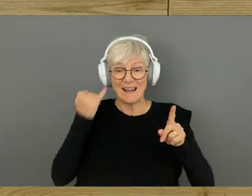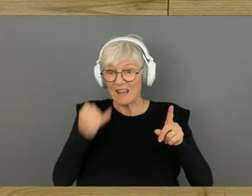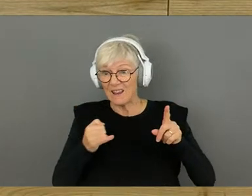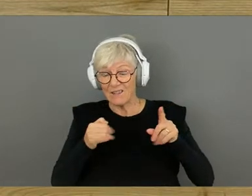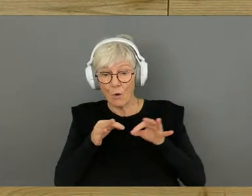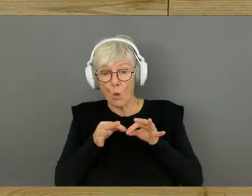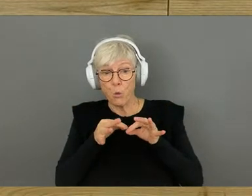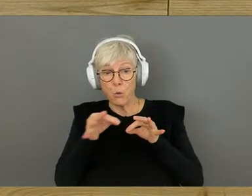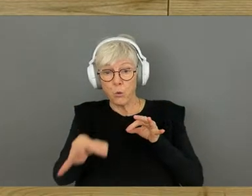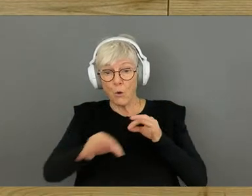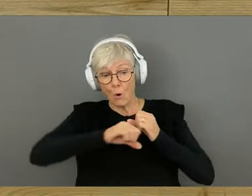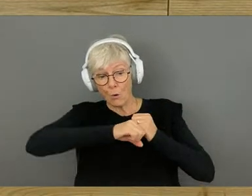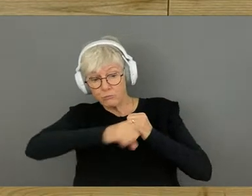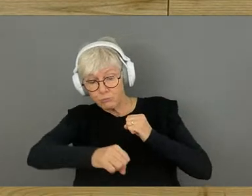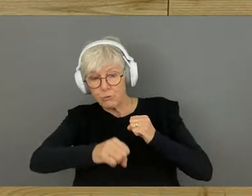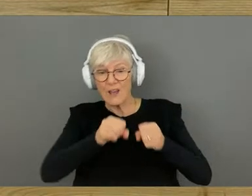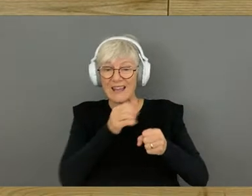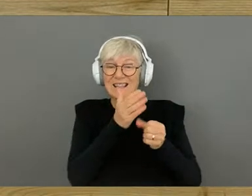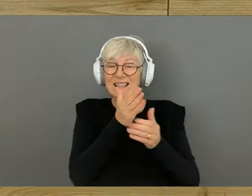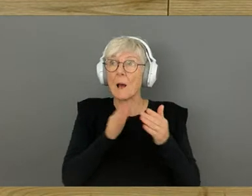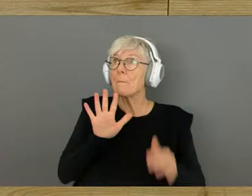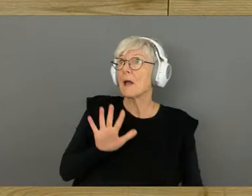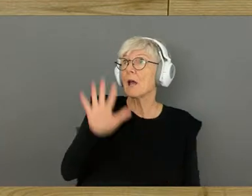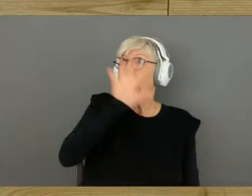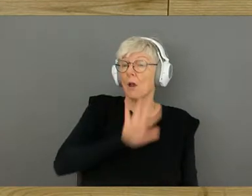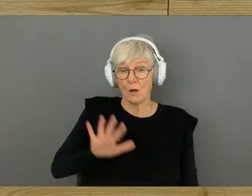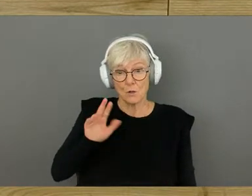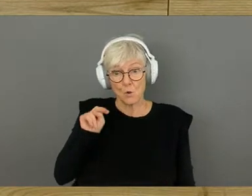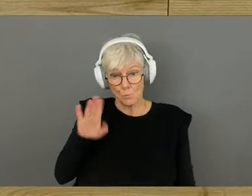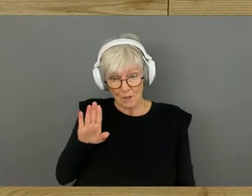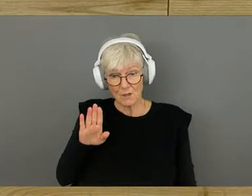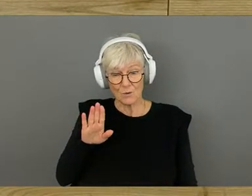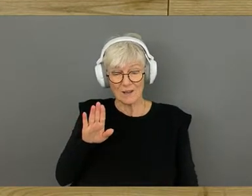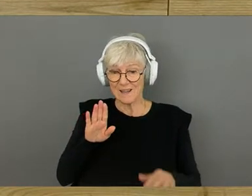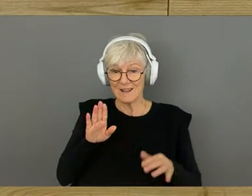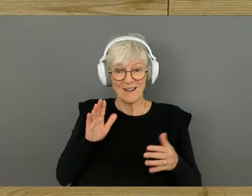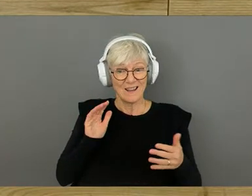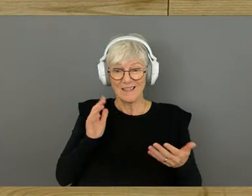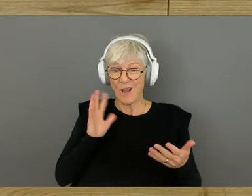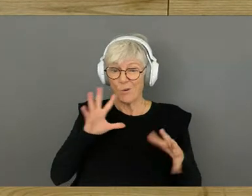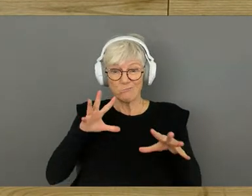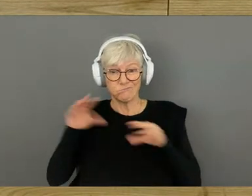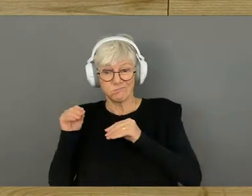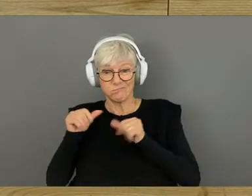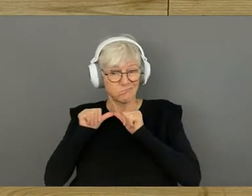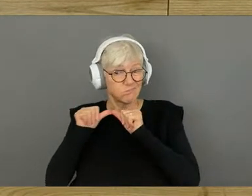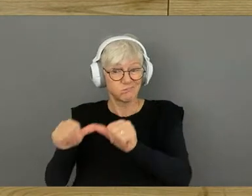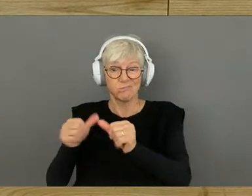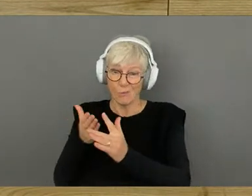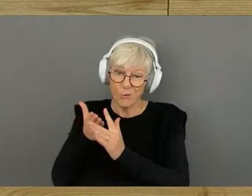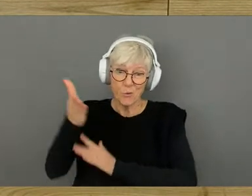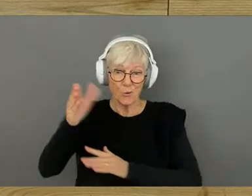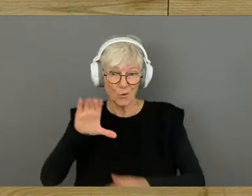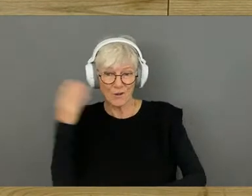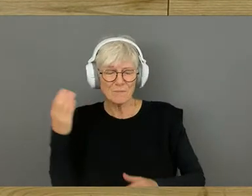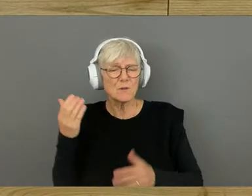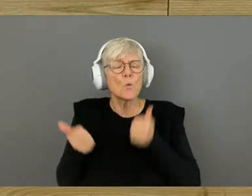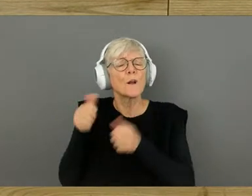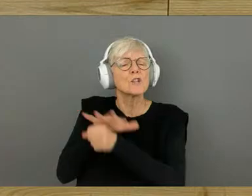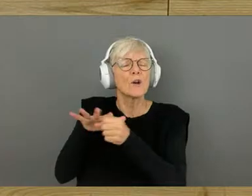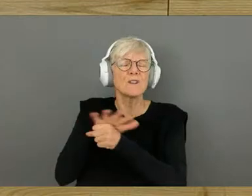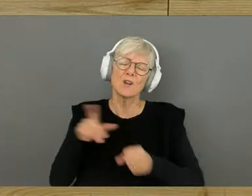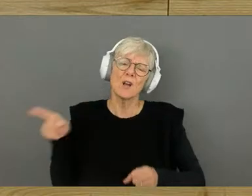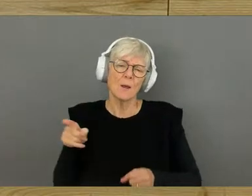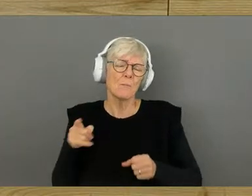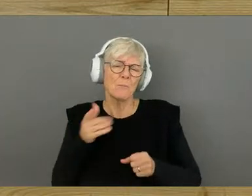areas of the province that will not see it on for Christmas, what areas are those? And can you provide any kind of details for these people?